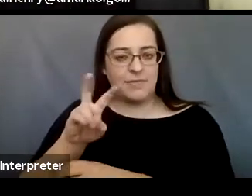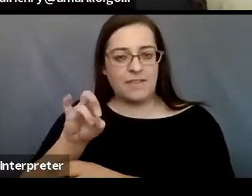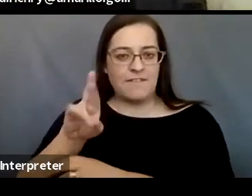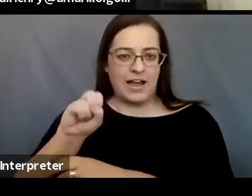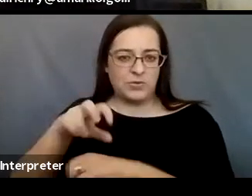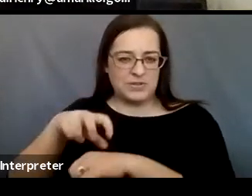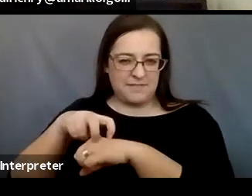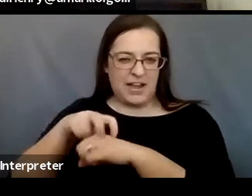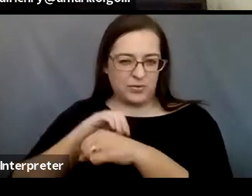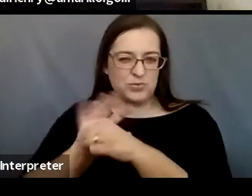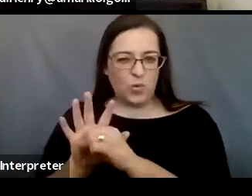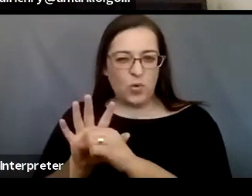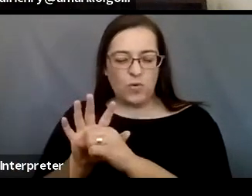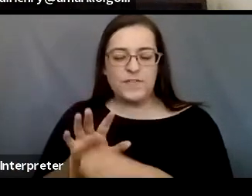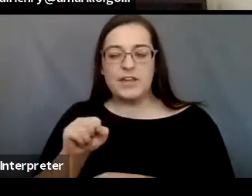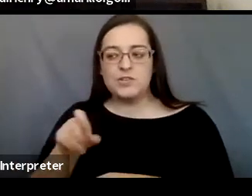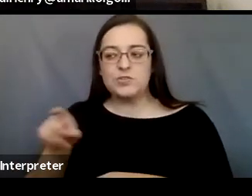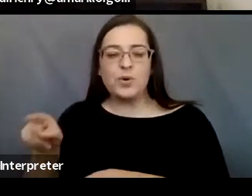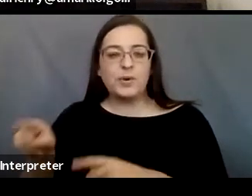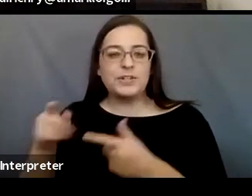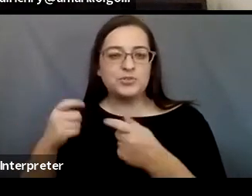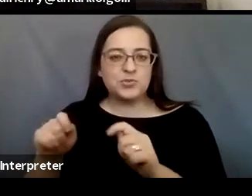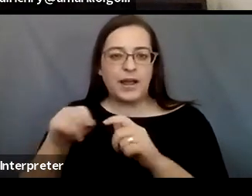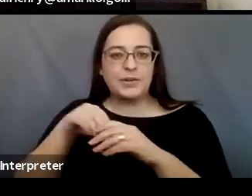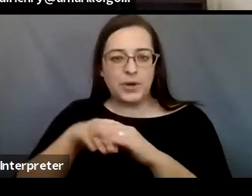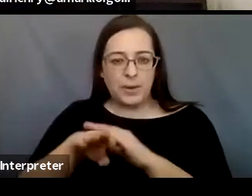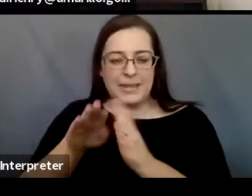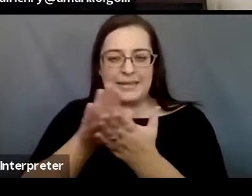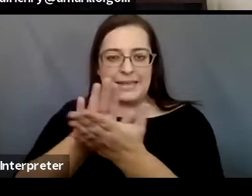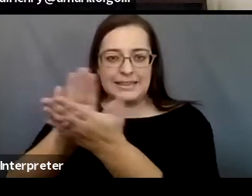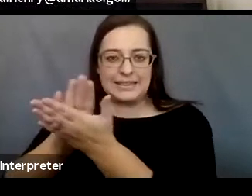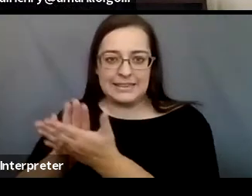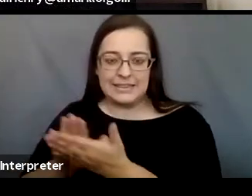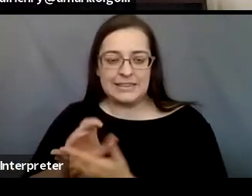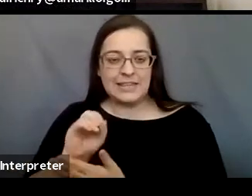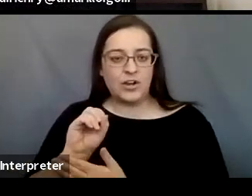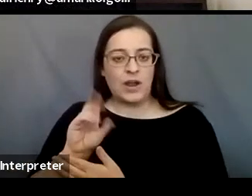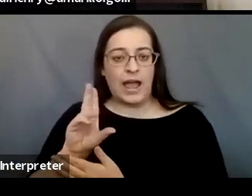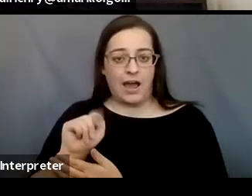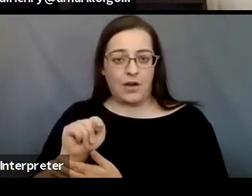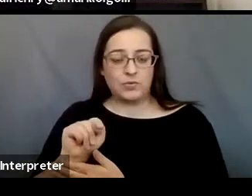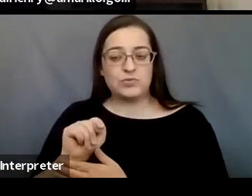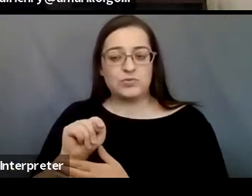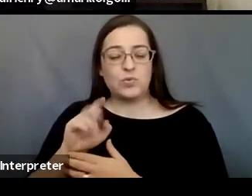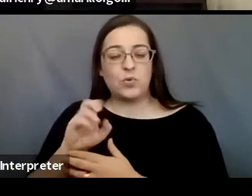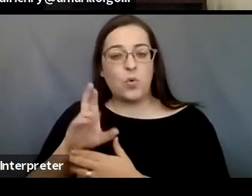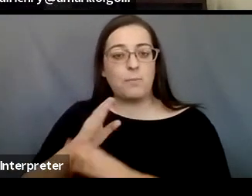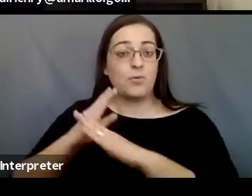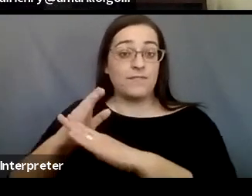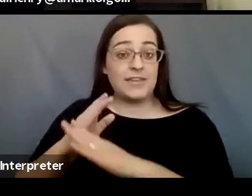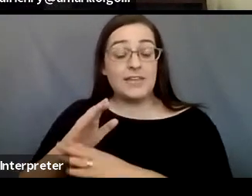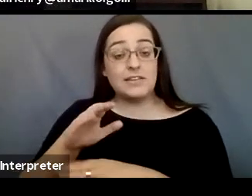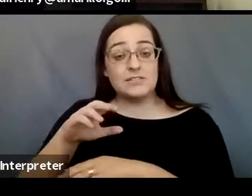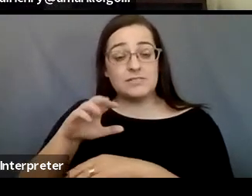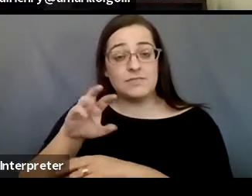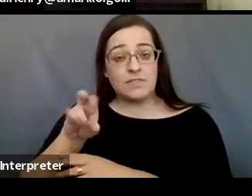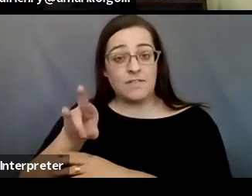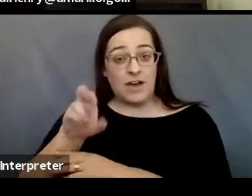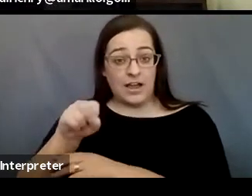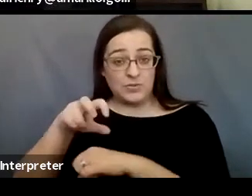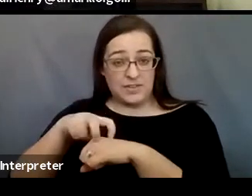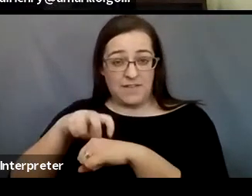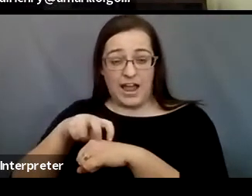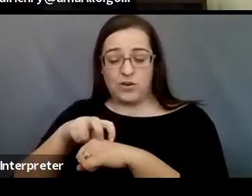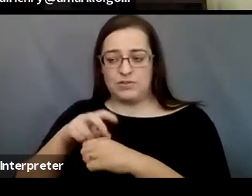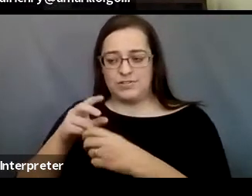Is it's really ultimately trying to clear or help clear the virus out of the blood, or at least prevent the virus from entering other organs by essentially